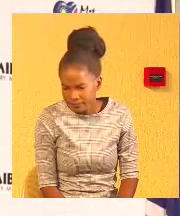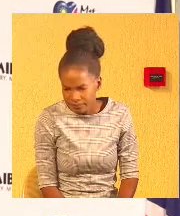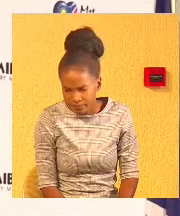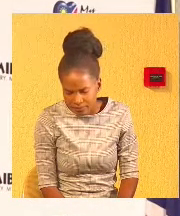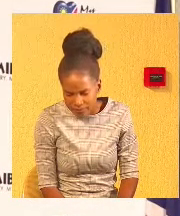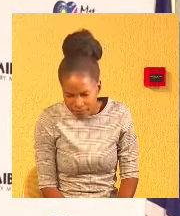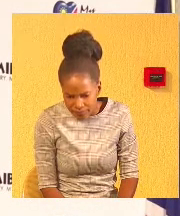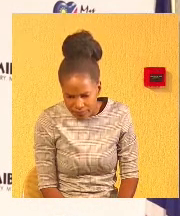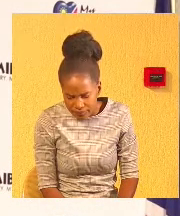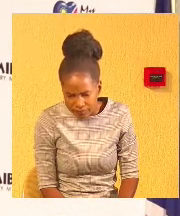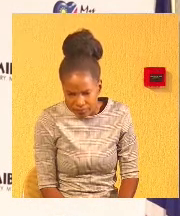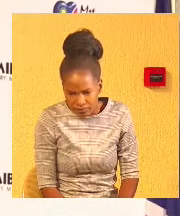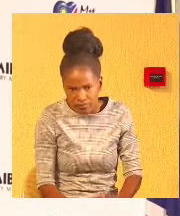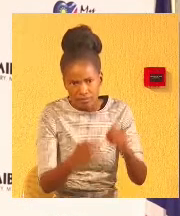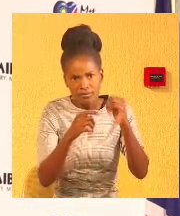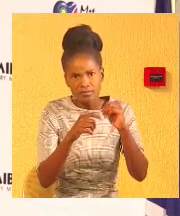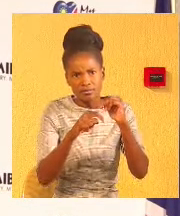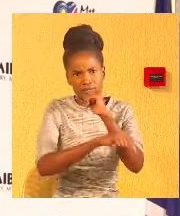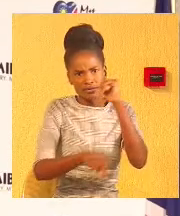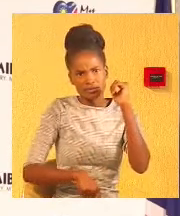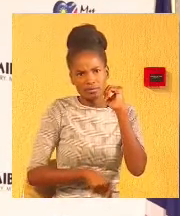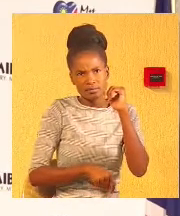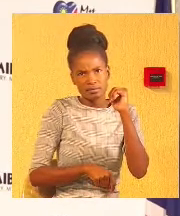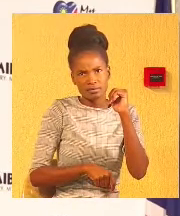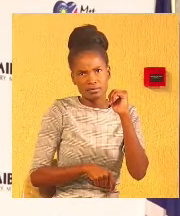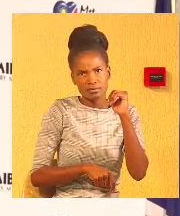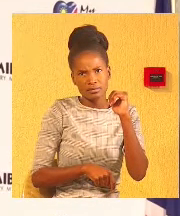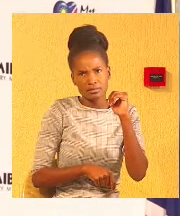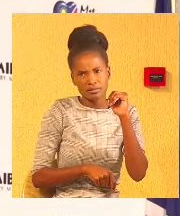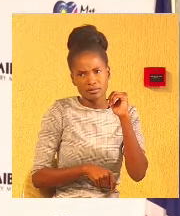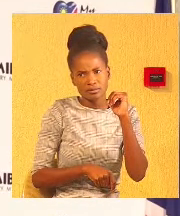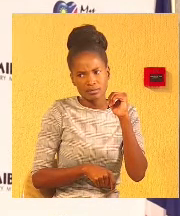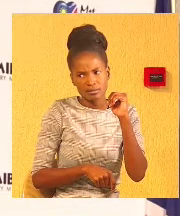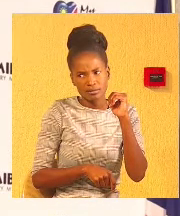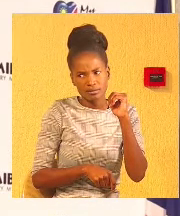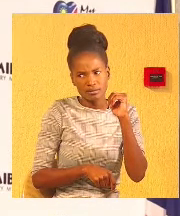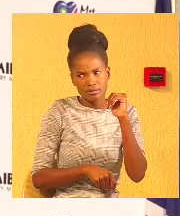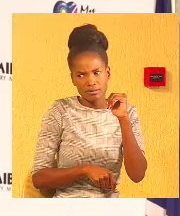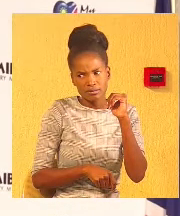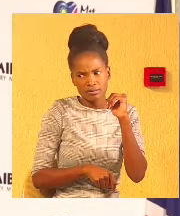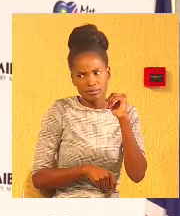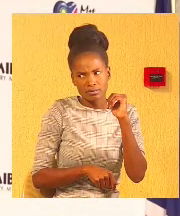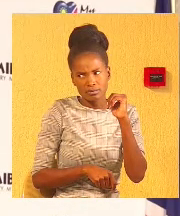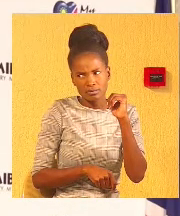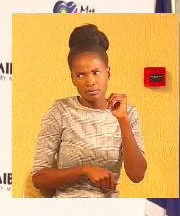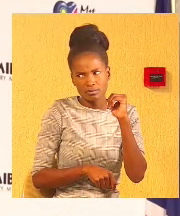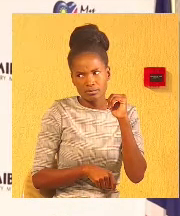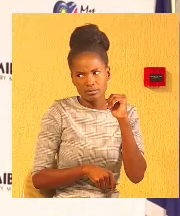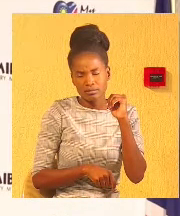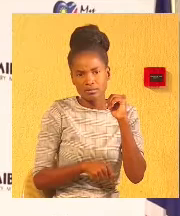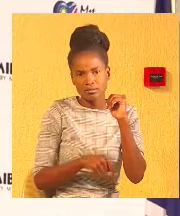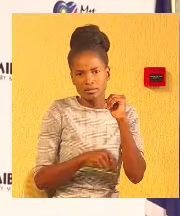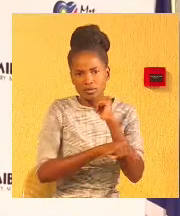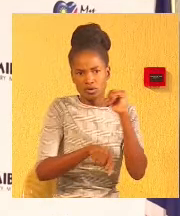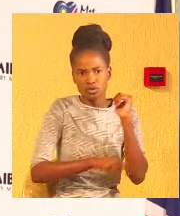lockdown, most of people we need this like the vegetables, but they are not really available here. What